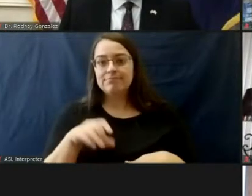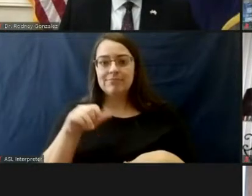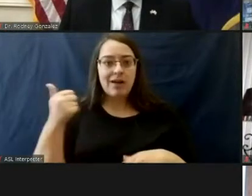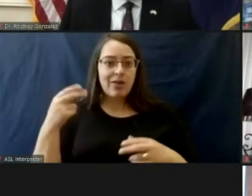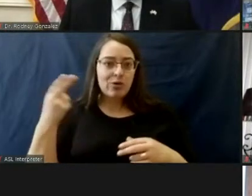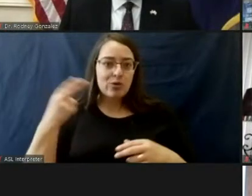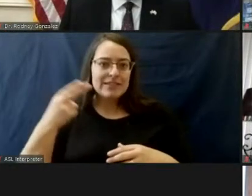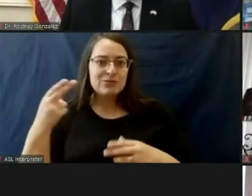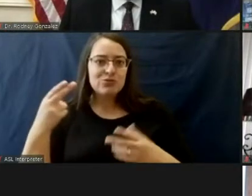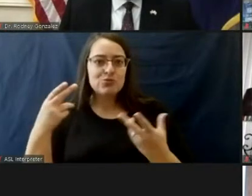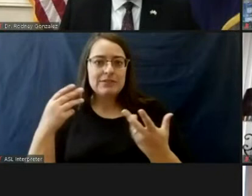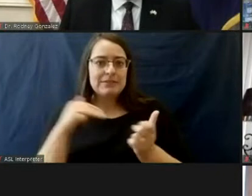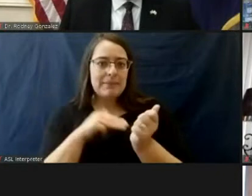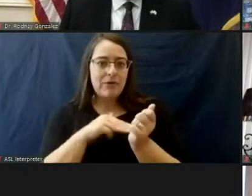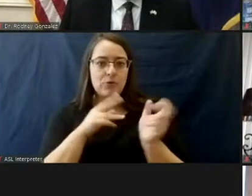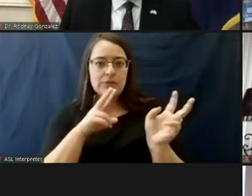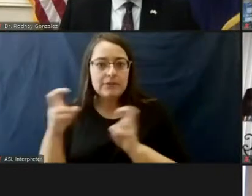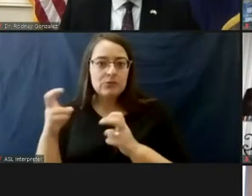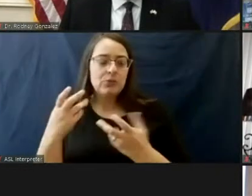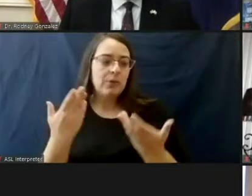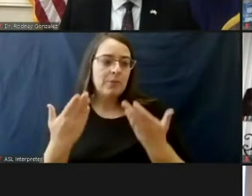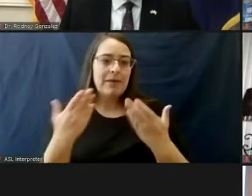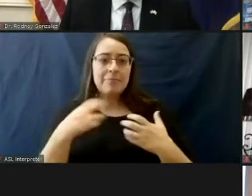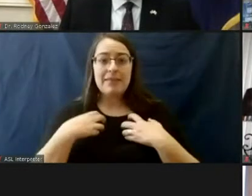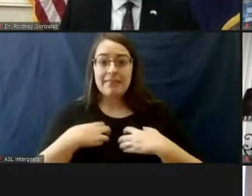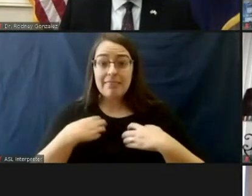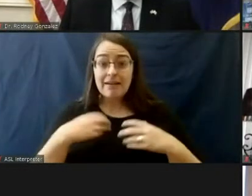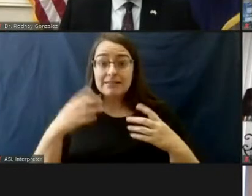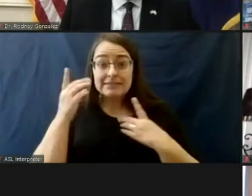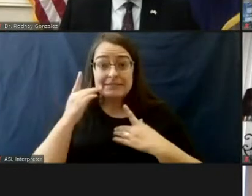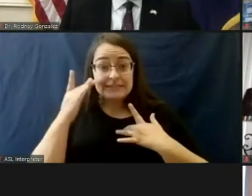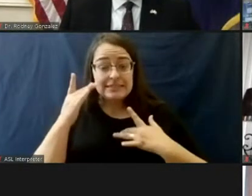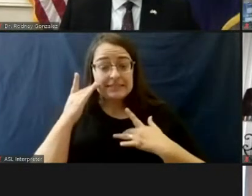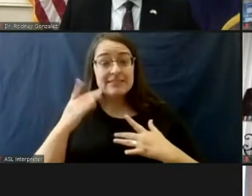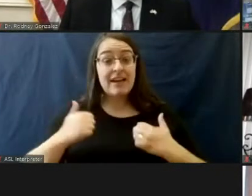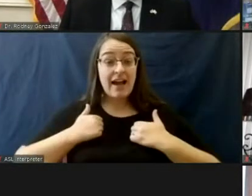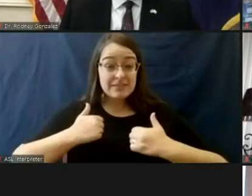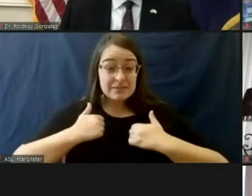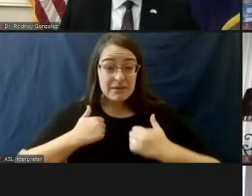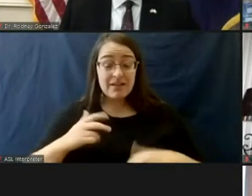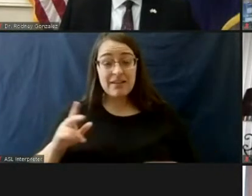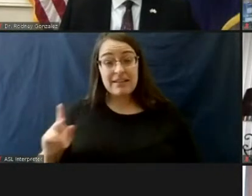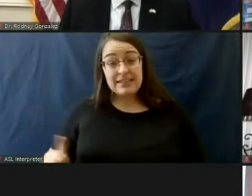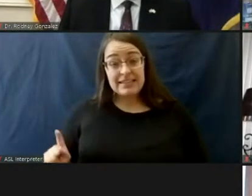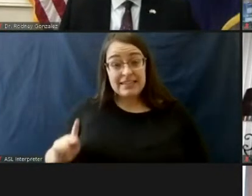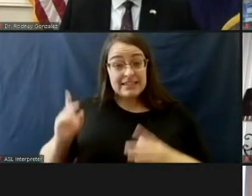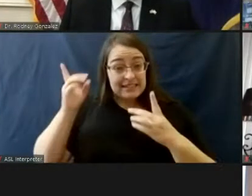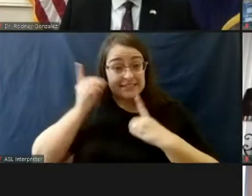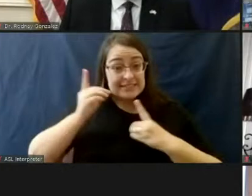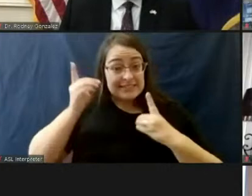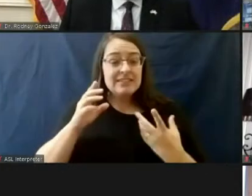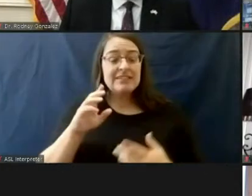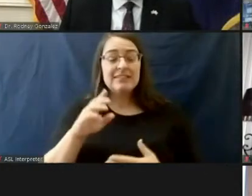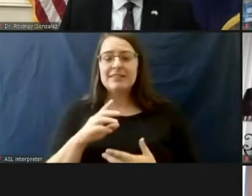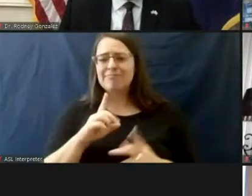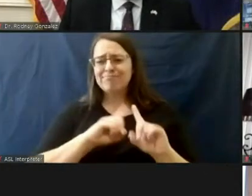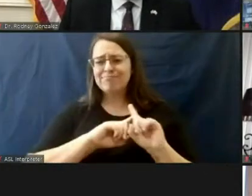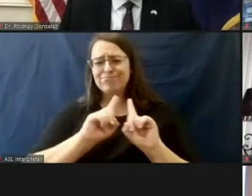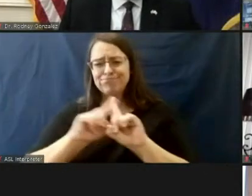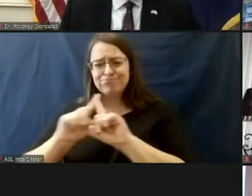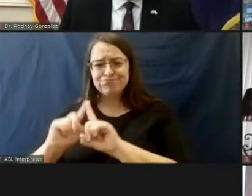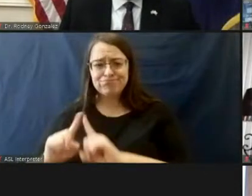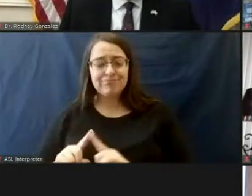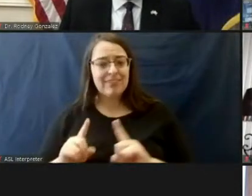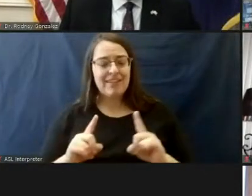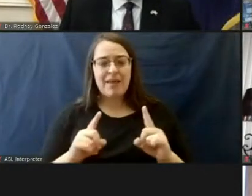medical conditions, whether it be chronic lung disease, asthma, kidney disease. And there are a myriad